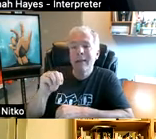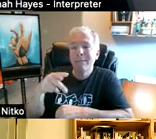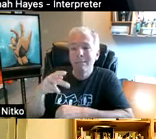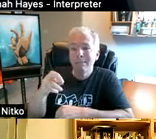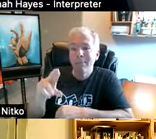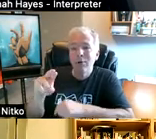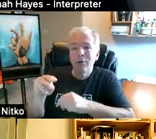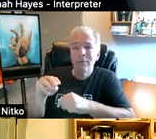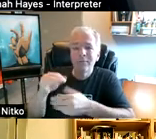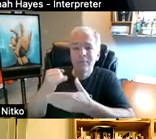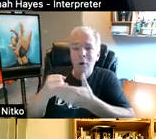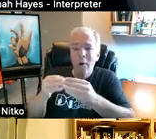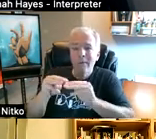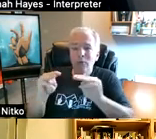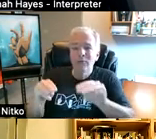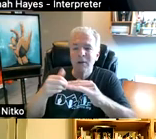that.